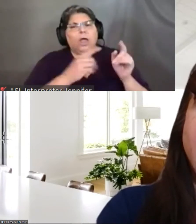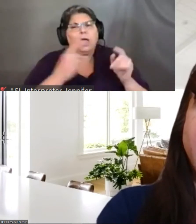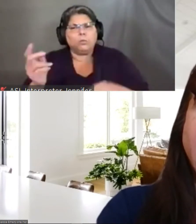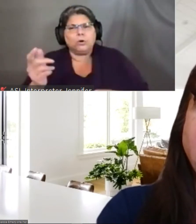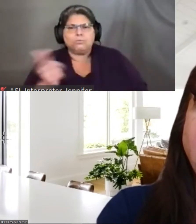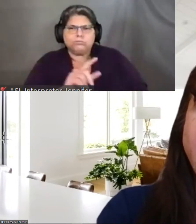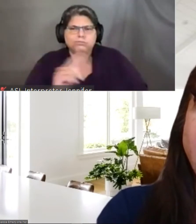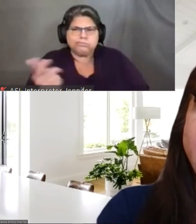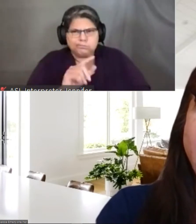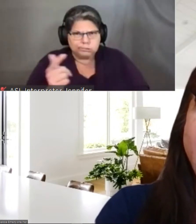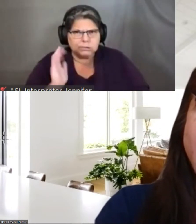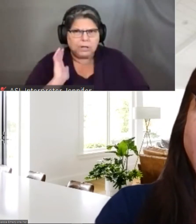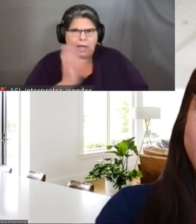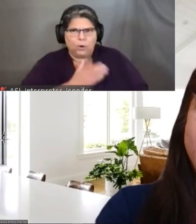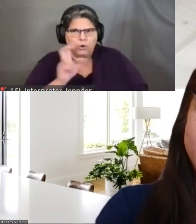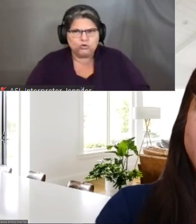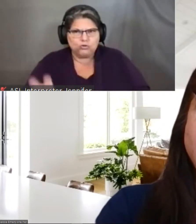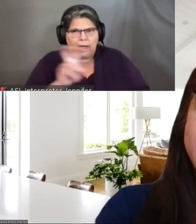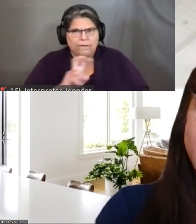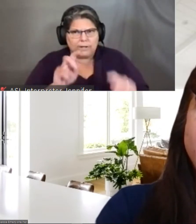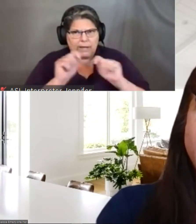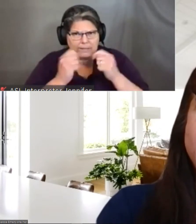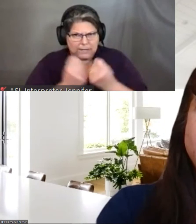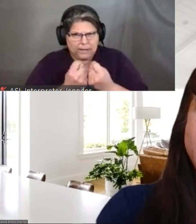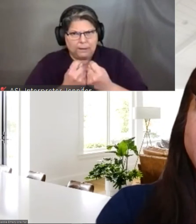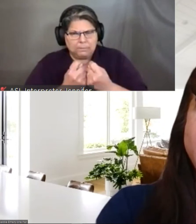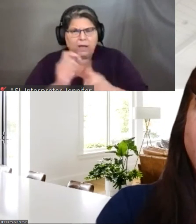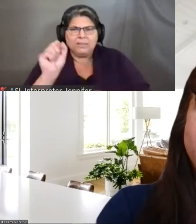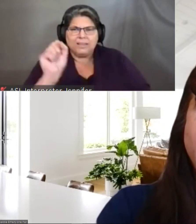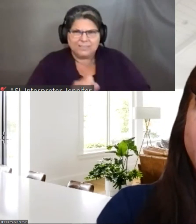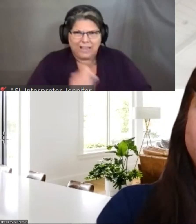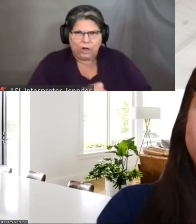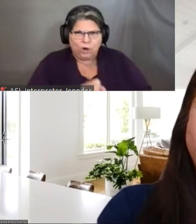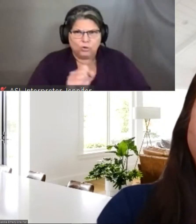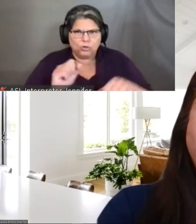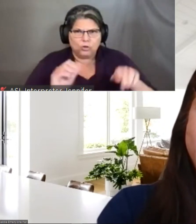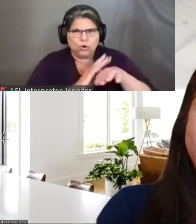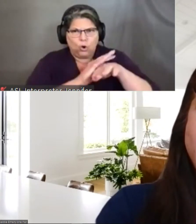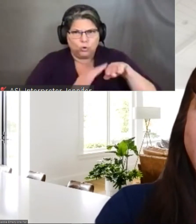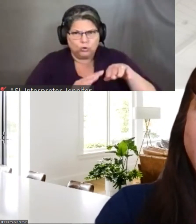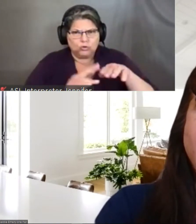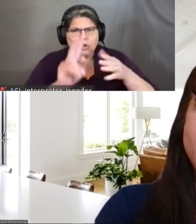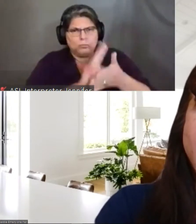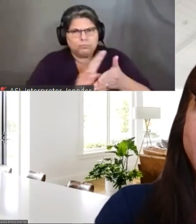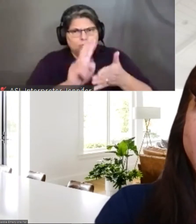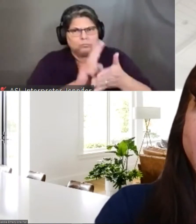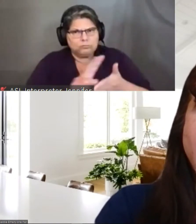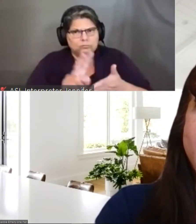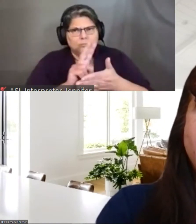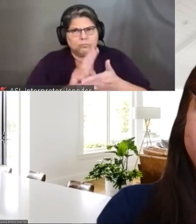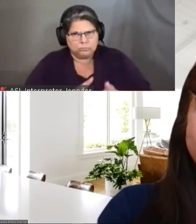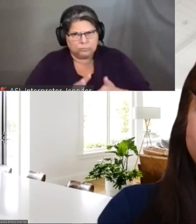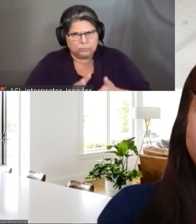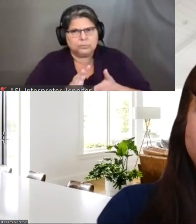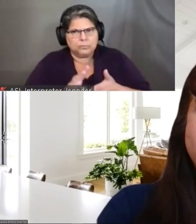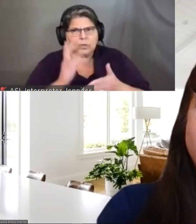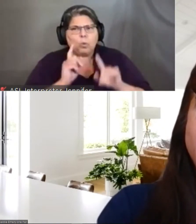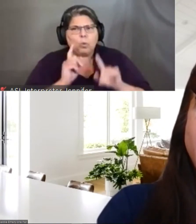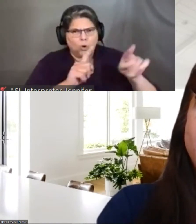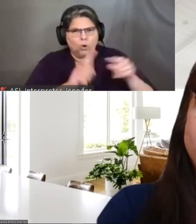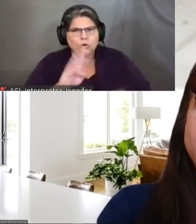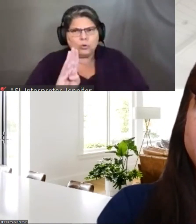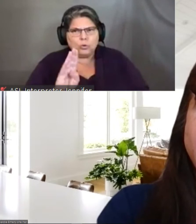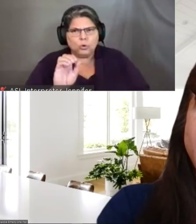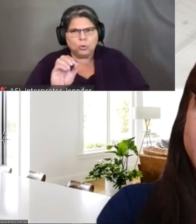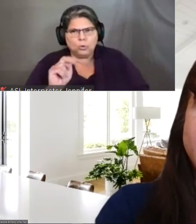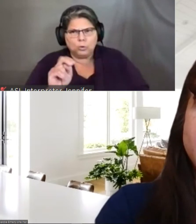our traveling team on South Coast, and so every other week they are in Boonville, and